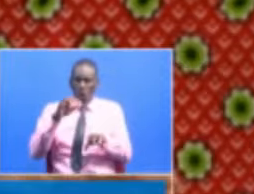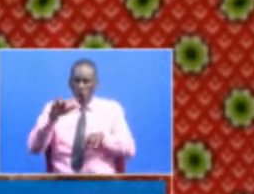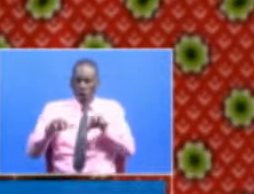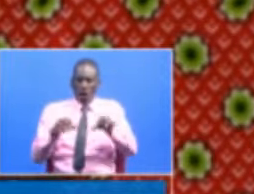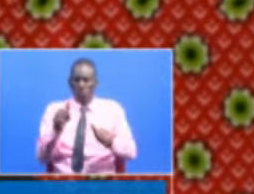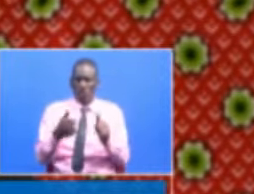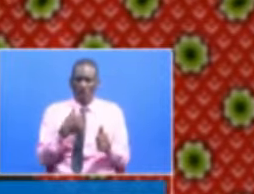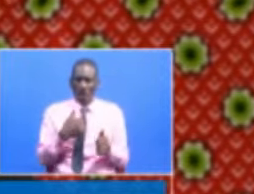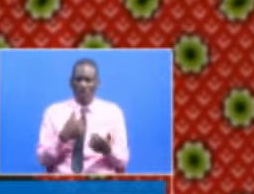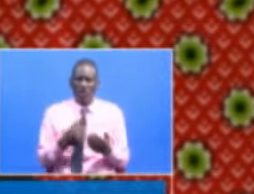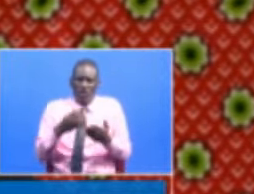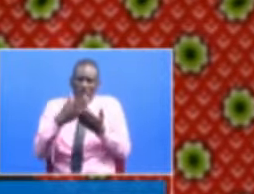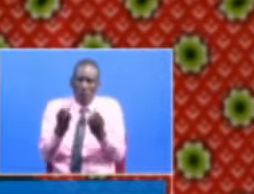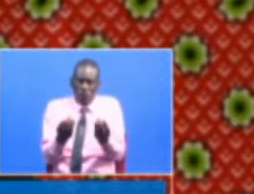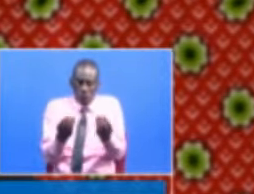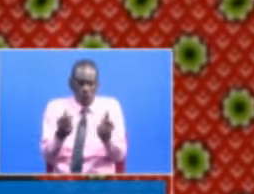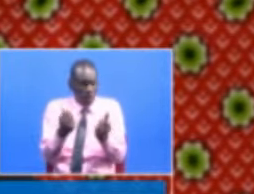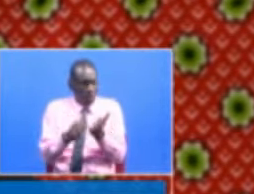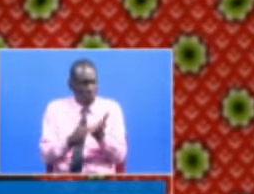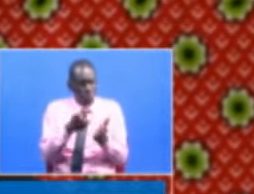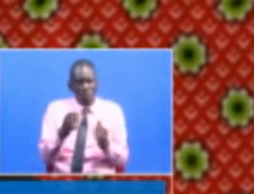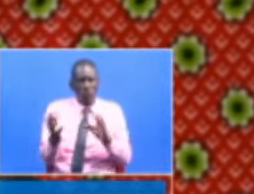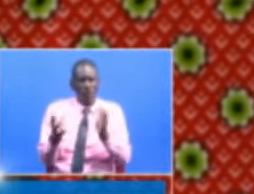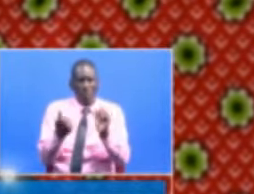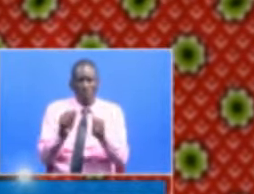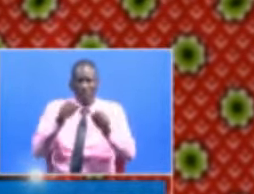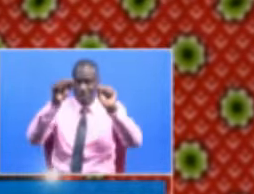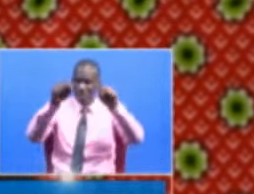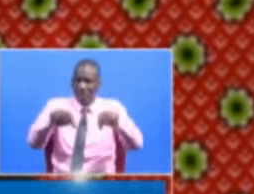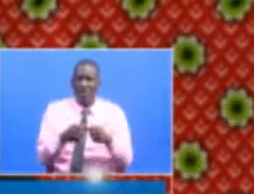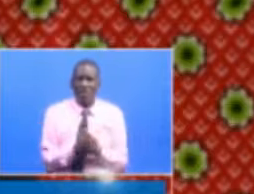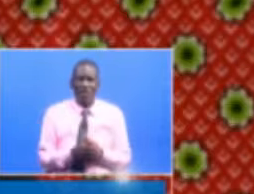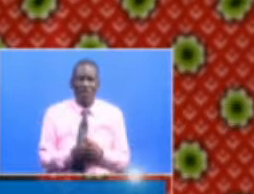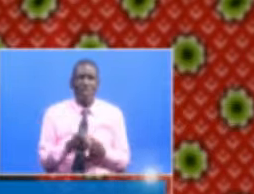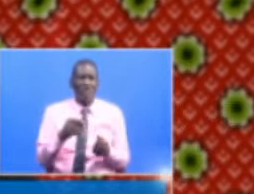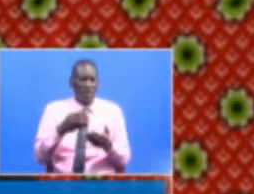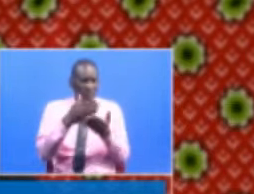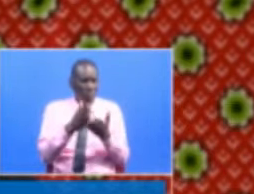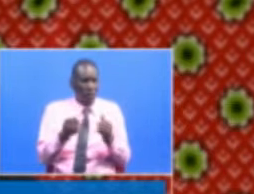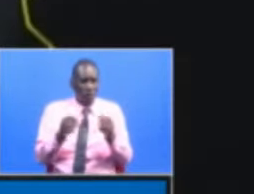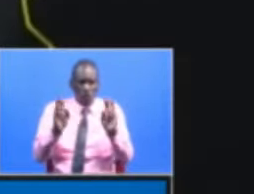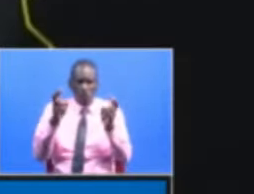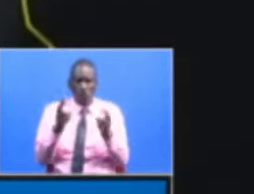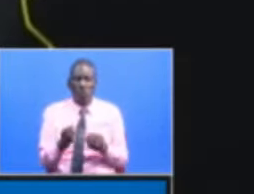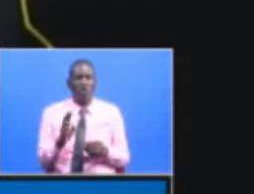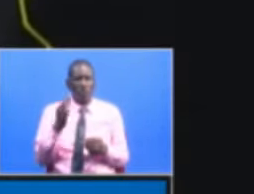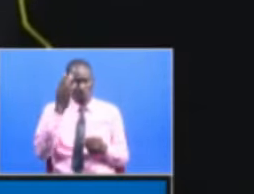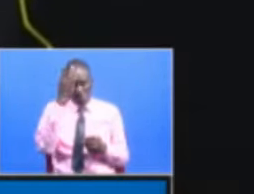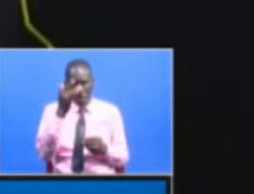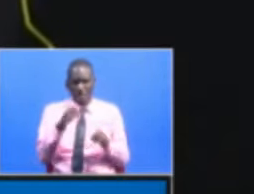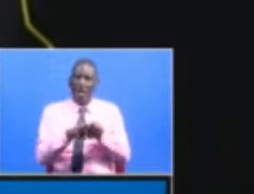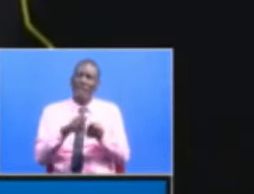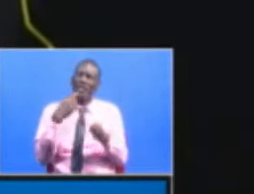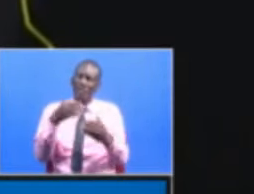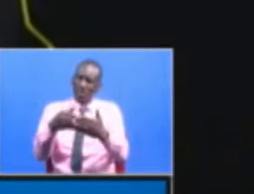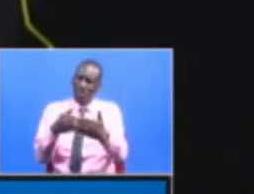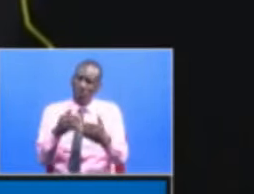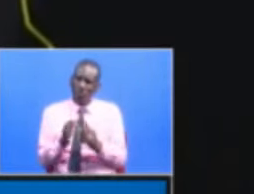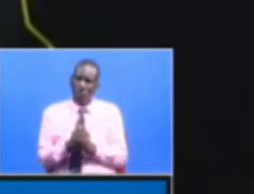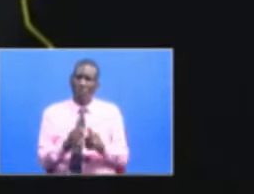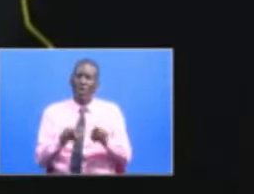of the solution? Absolutely. It's part of the issue because, as I mentioned earlier,